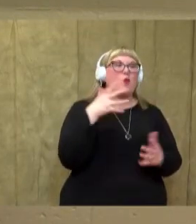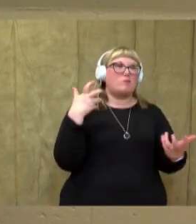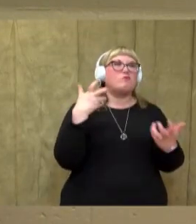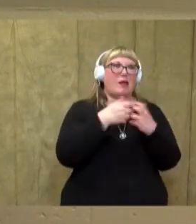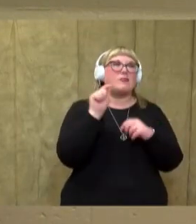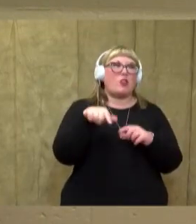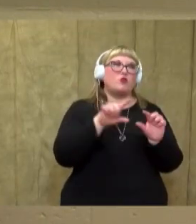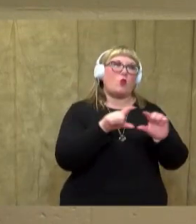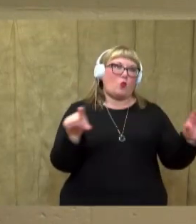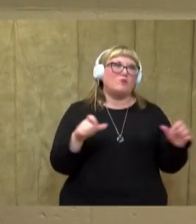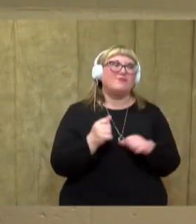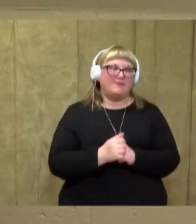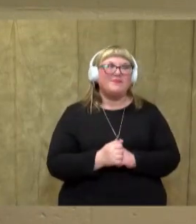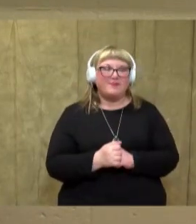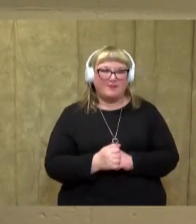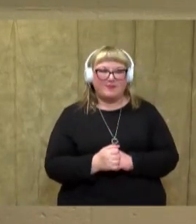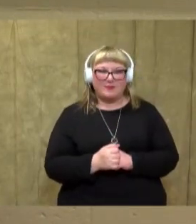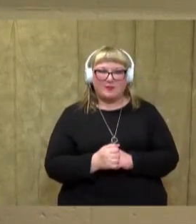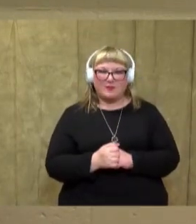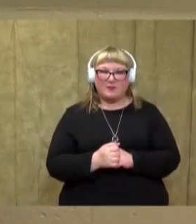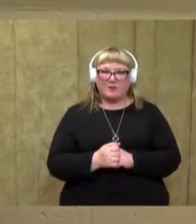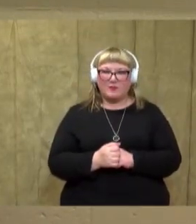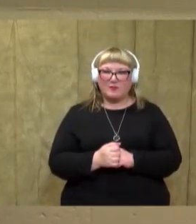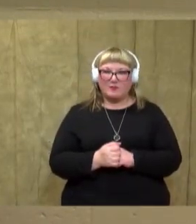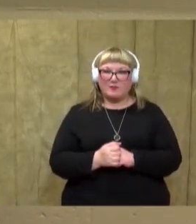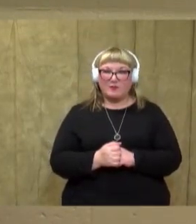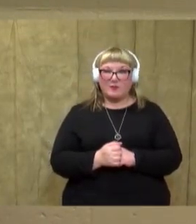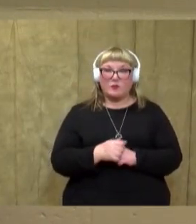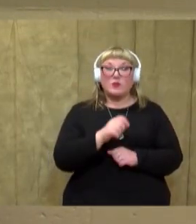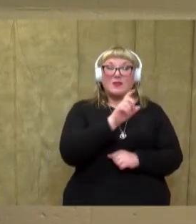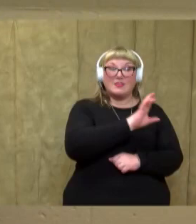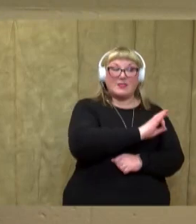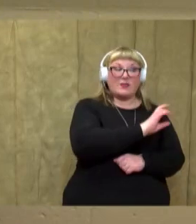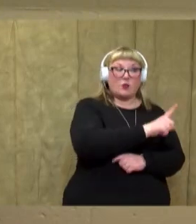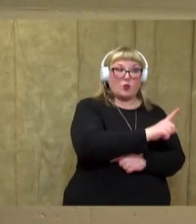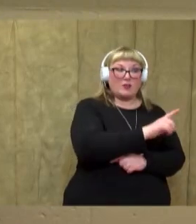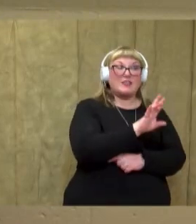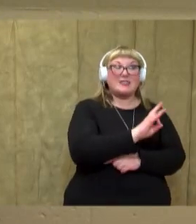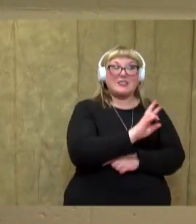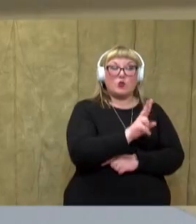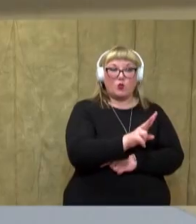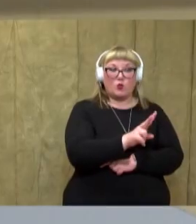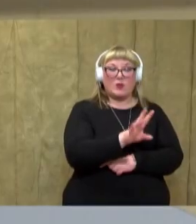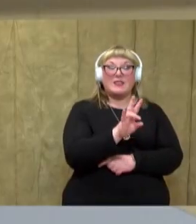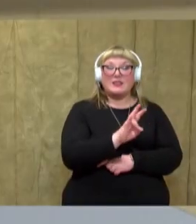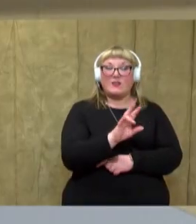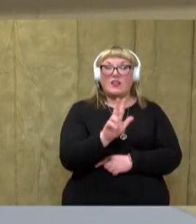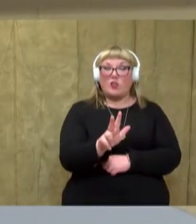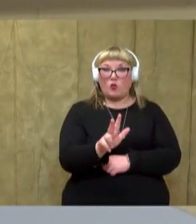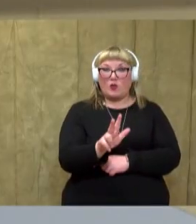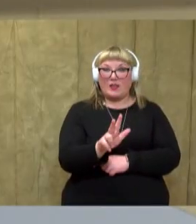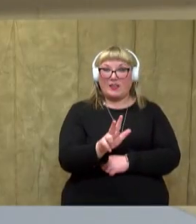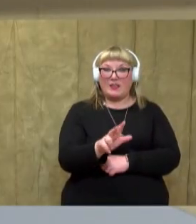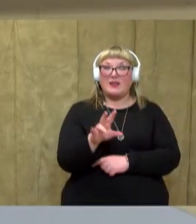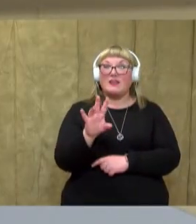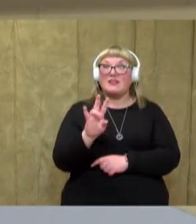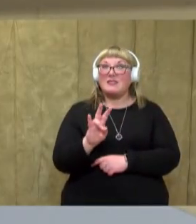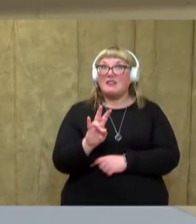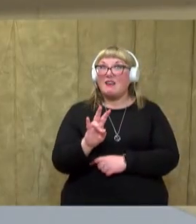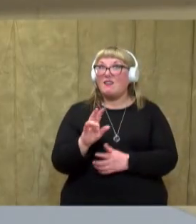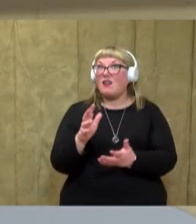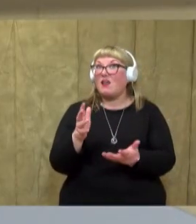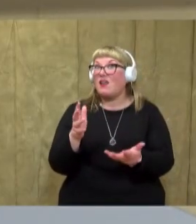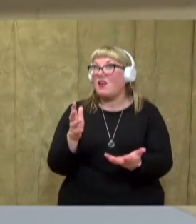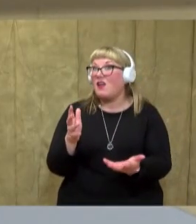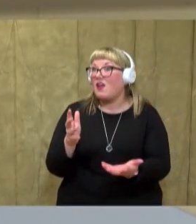row. So let's continue. 71, 72, 73,